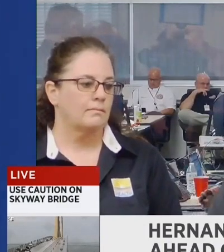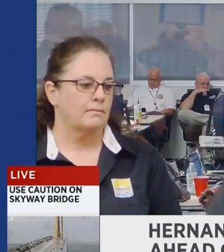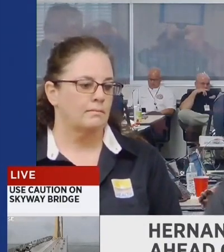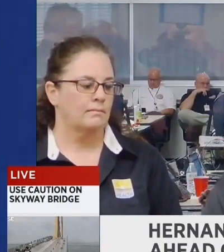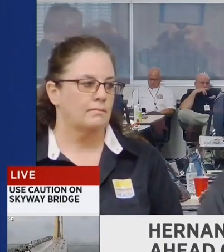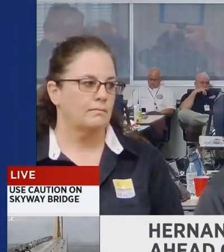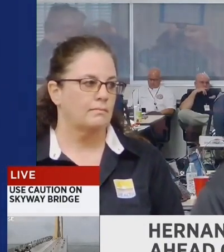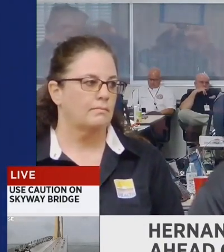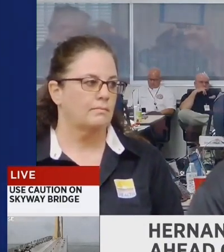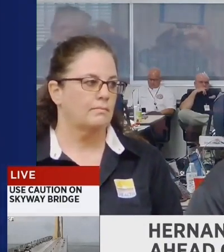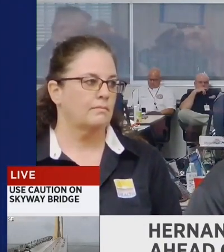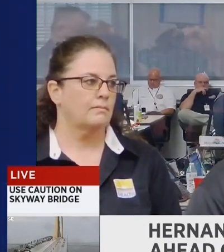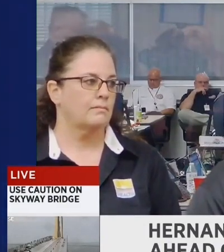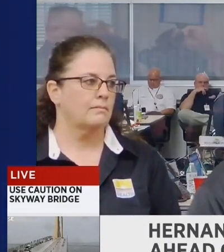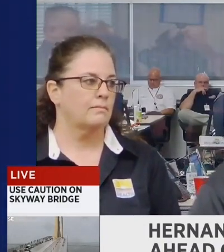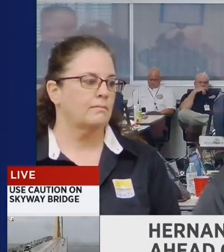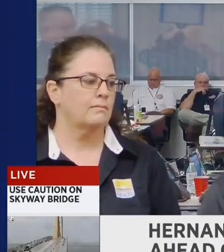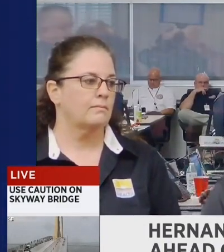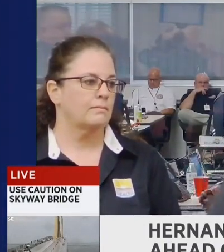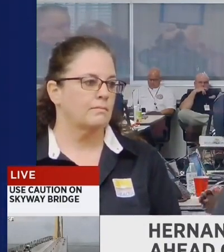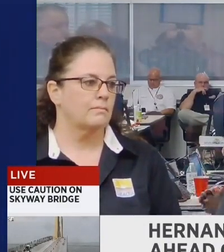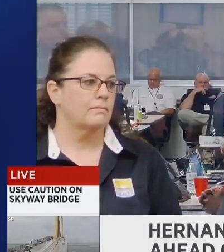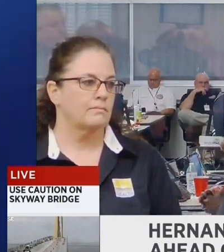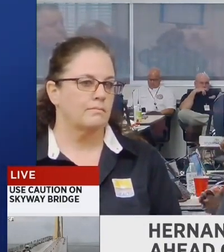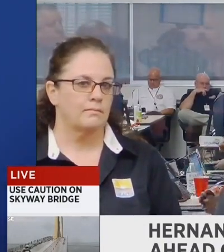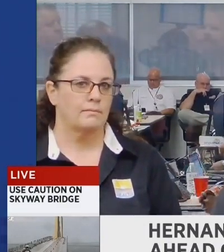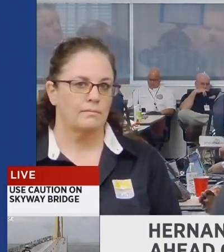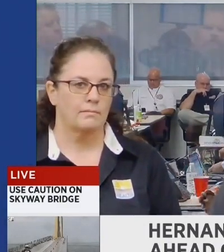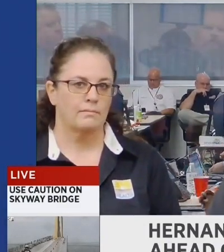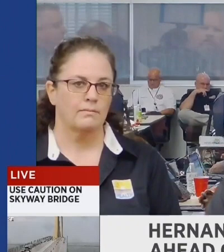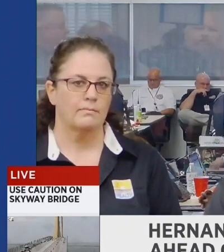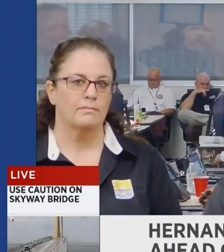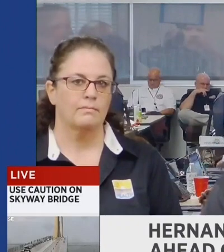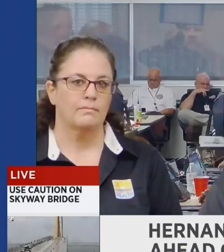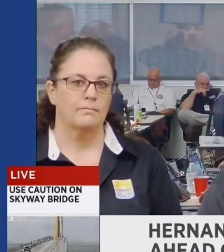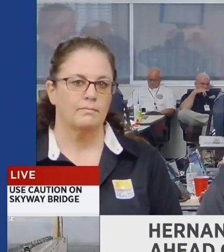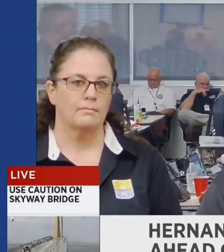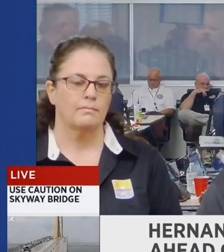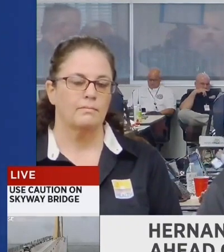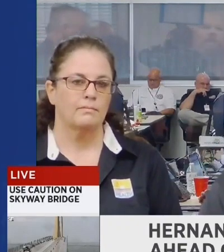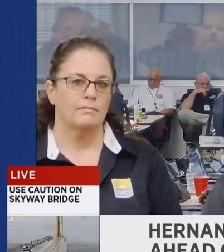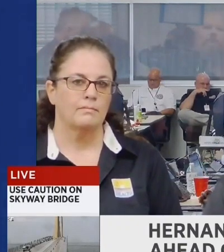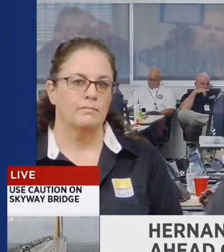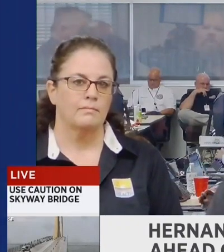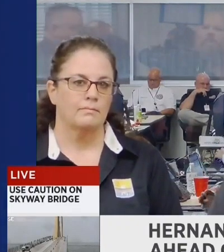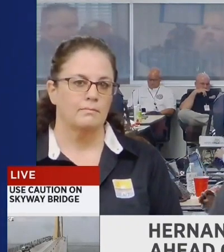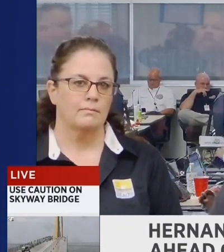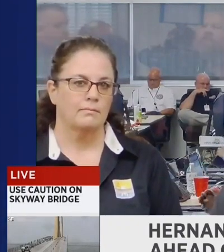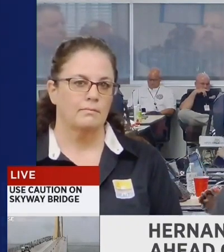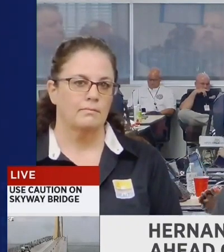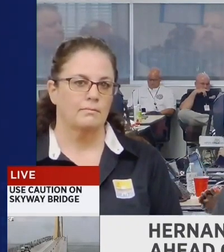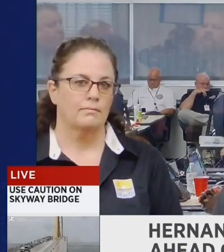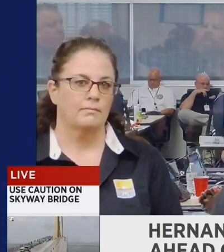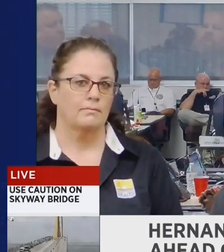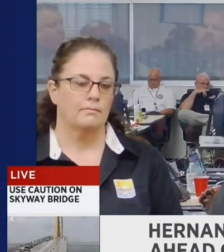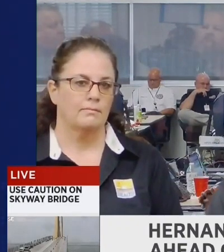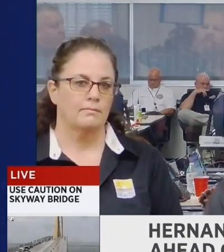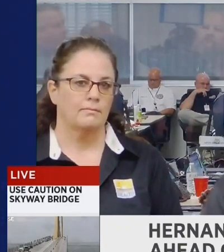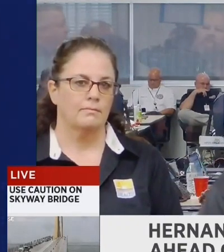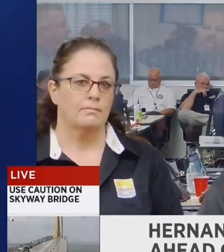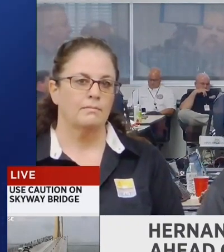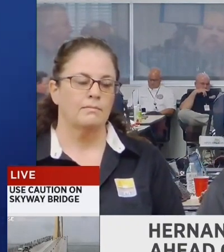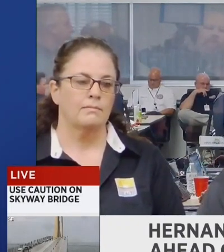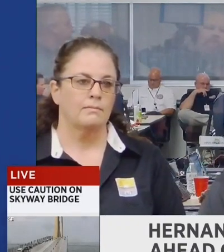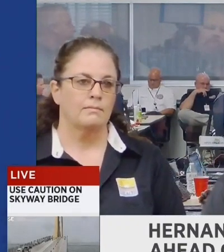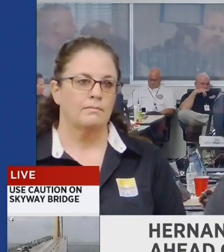have plenty of capacity at this point in time. As of about 12:30, we had about 59 people in shelters amongst the 4 shelters